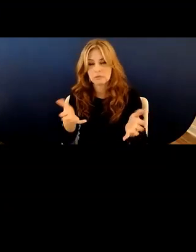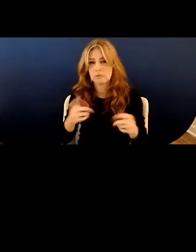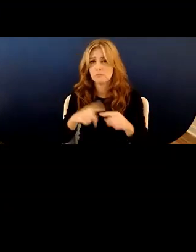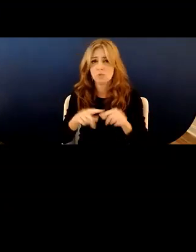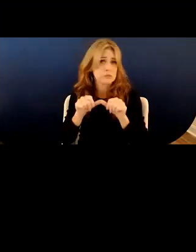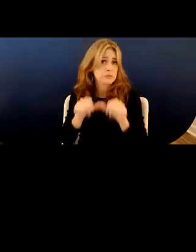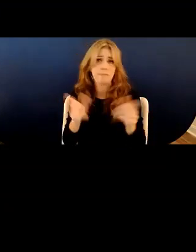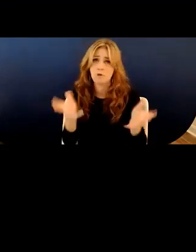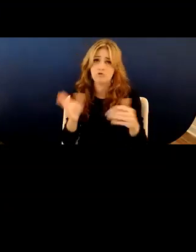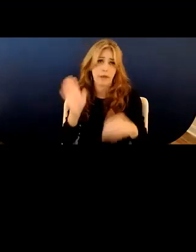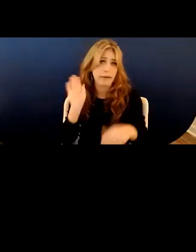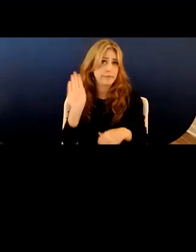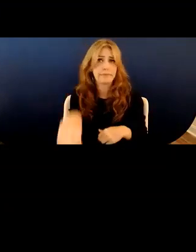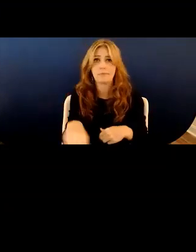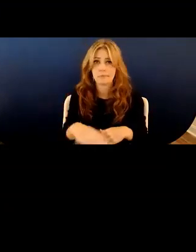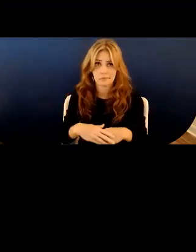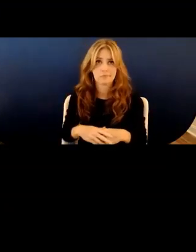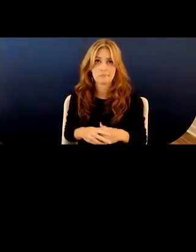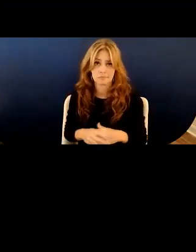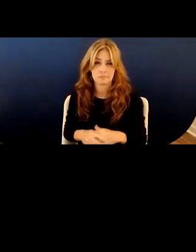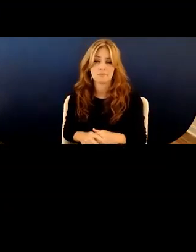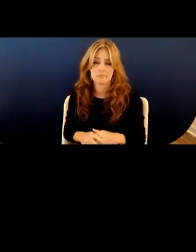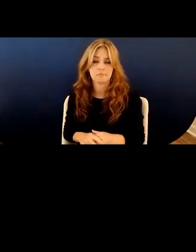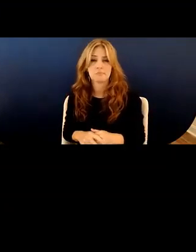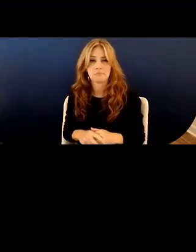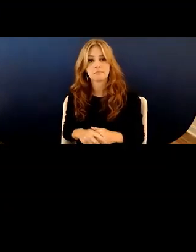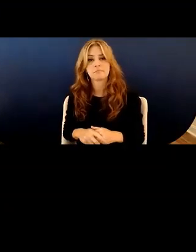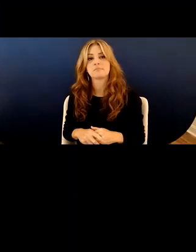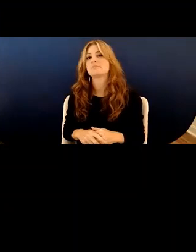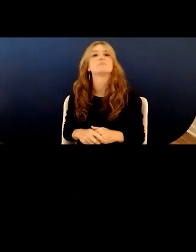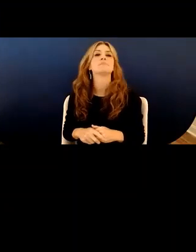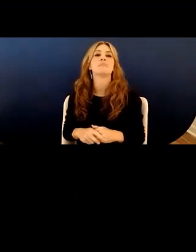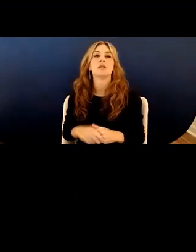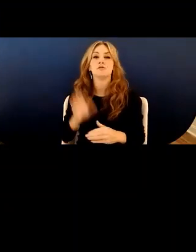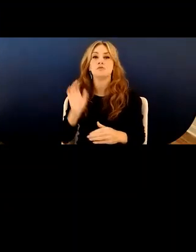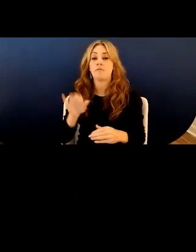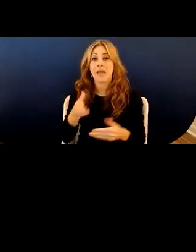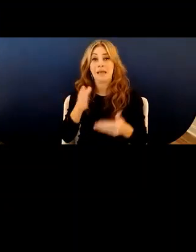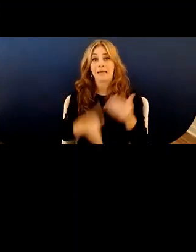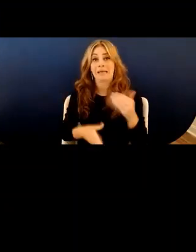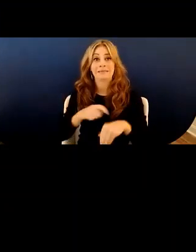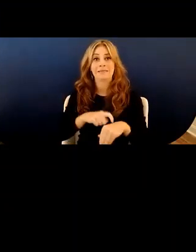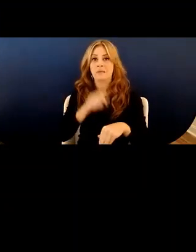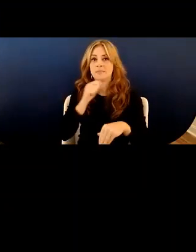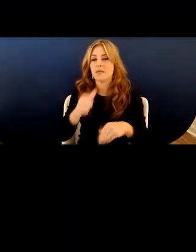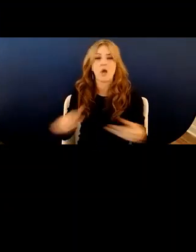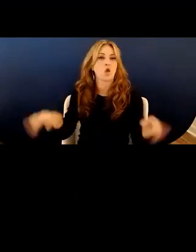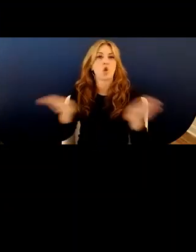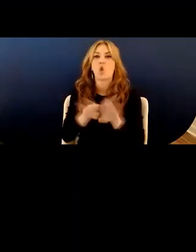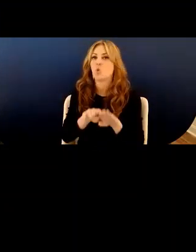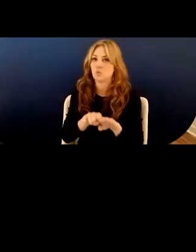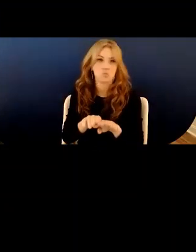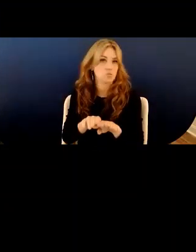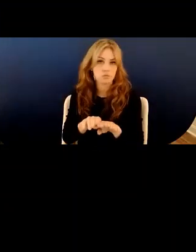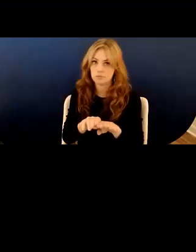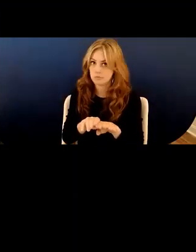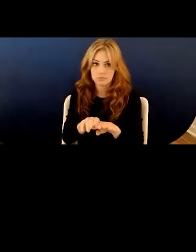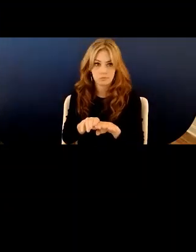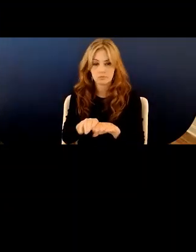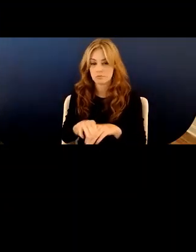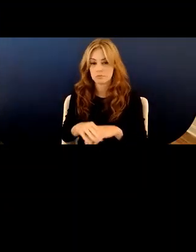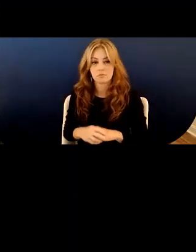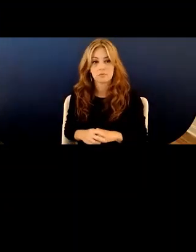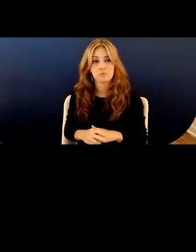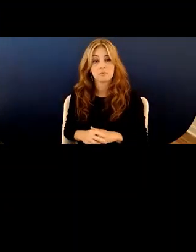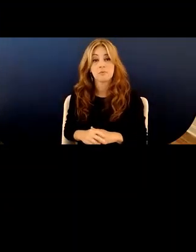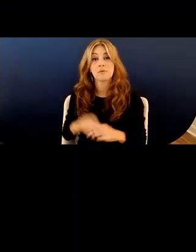as long as you want. So this does not automatically end the chat at all. You can also, once one